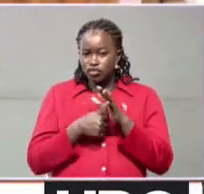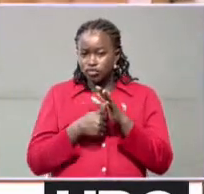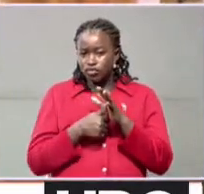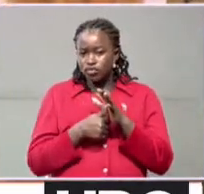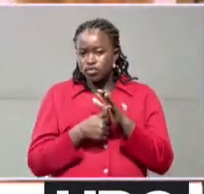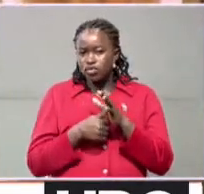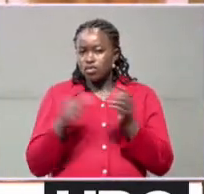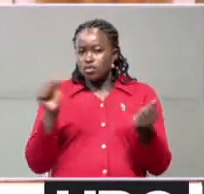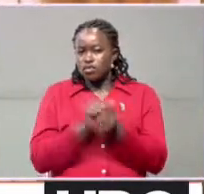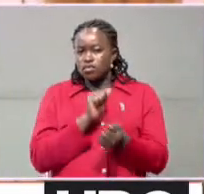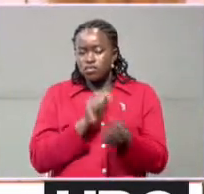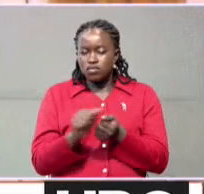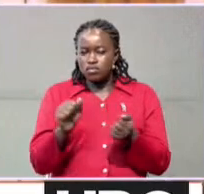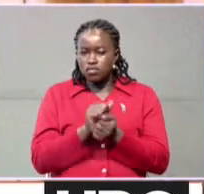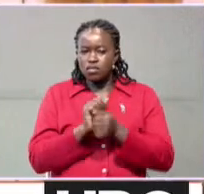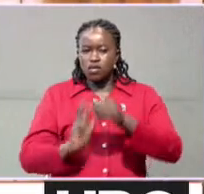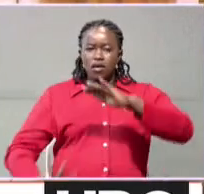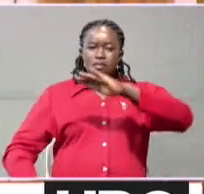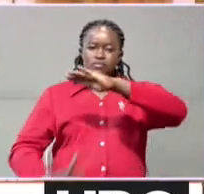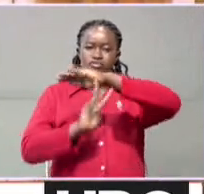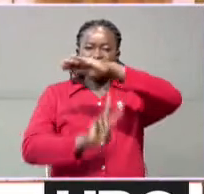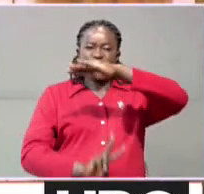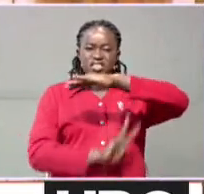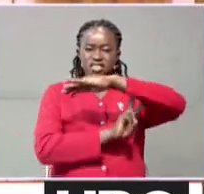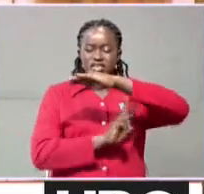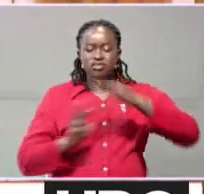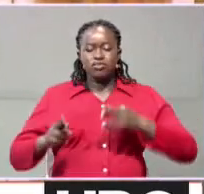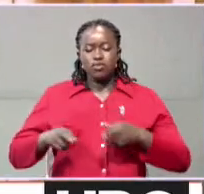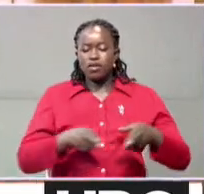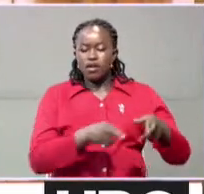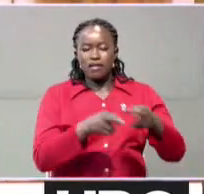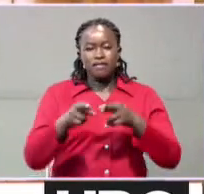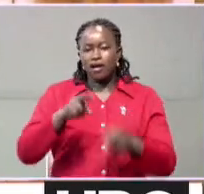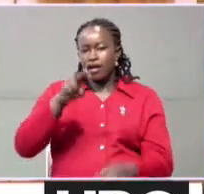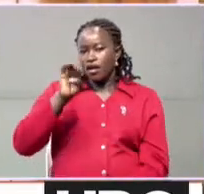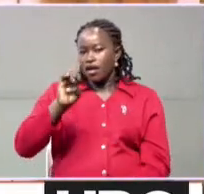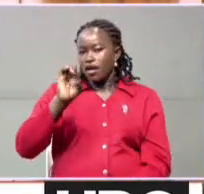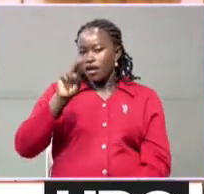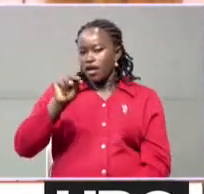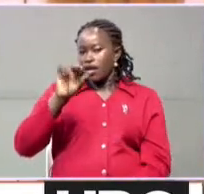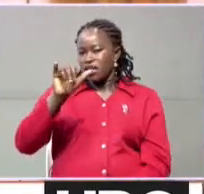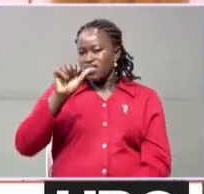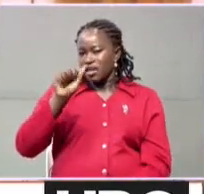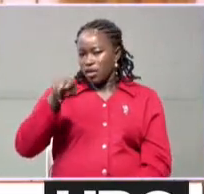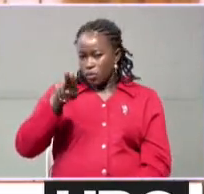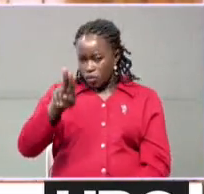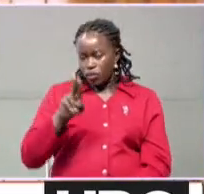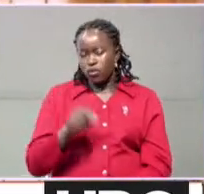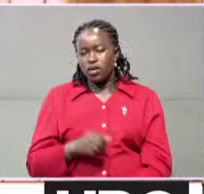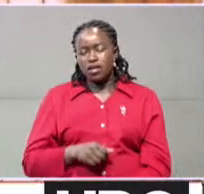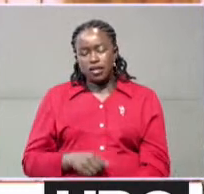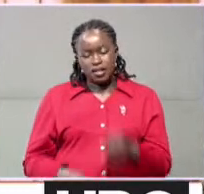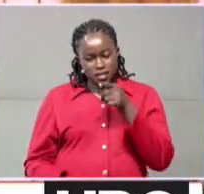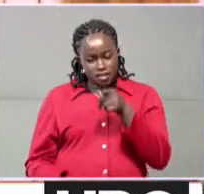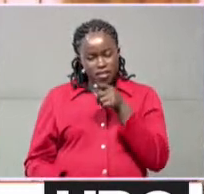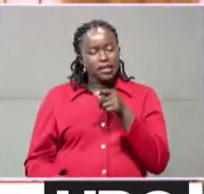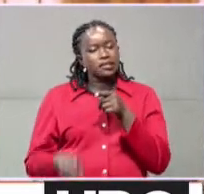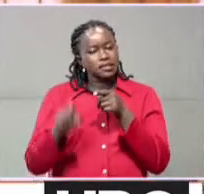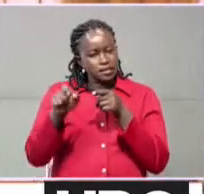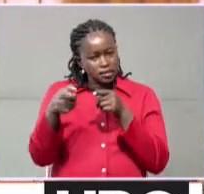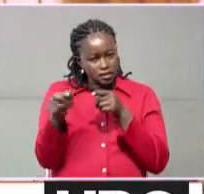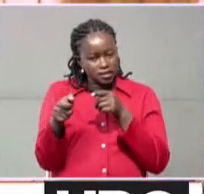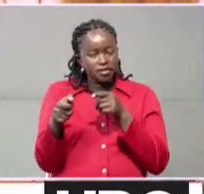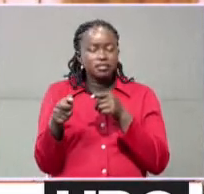bridge on a river now revenge is the key